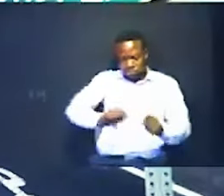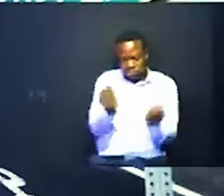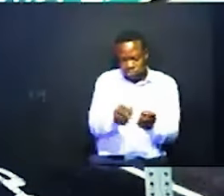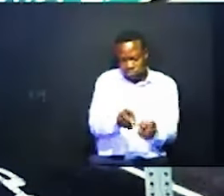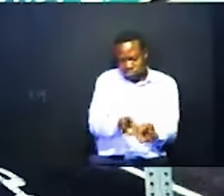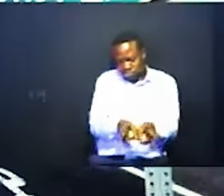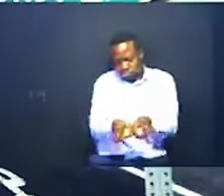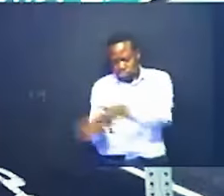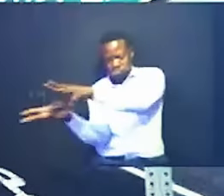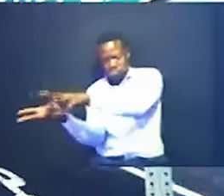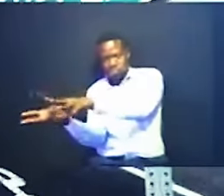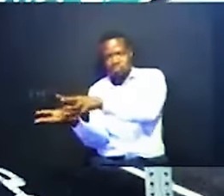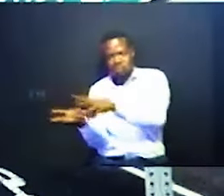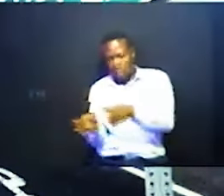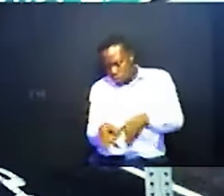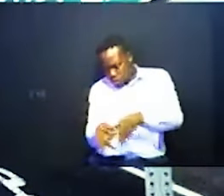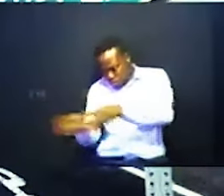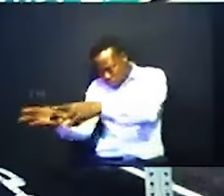the direction?